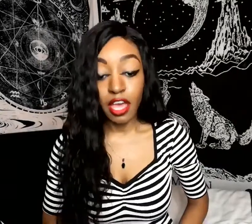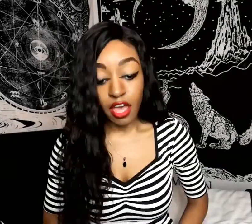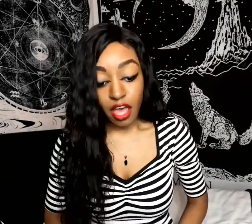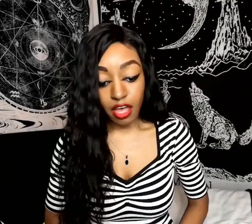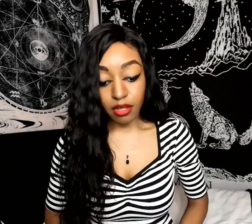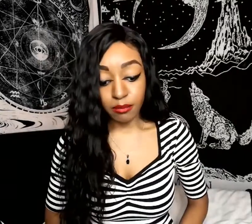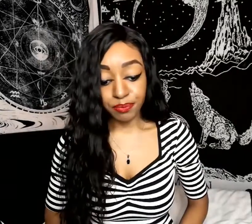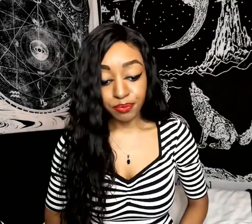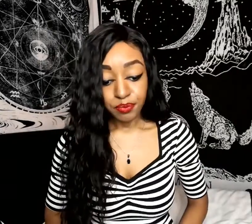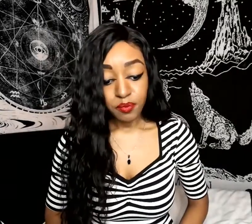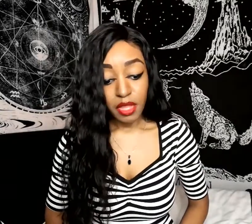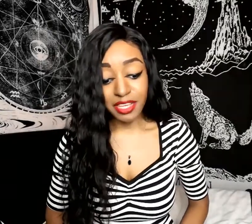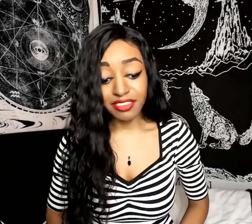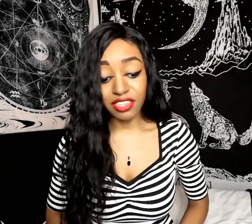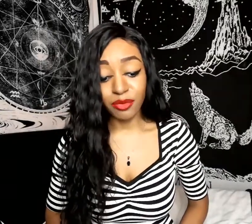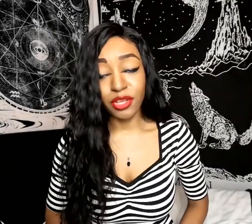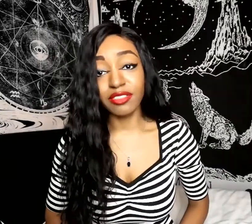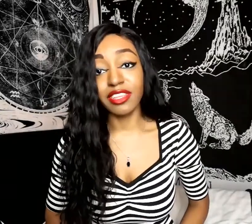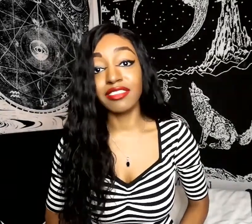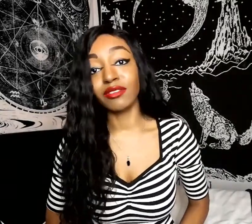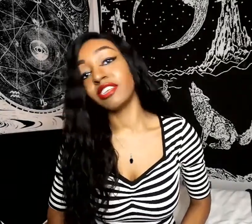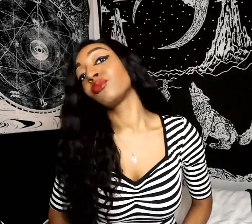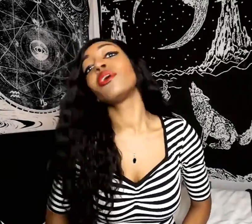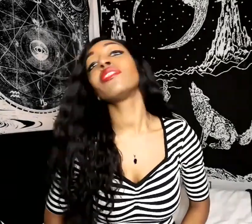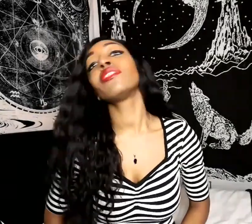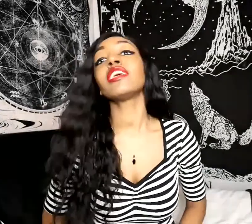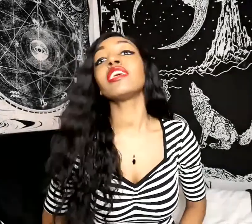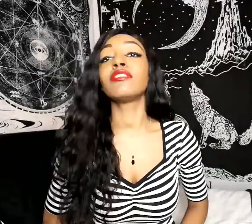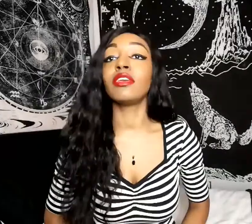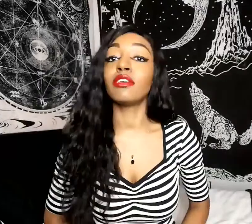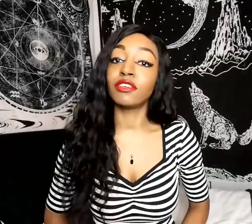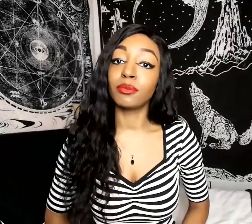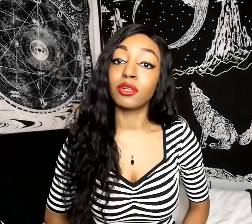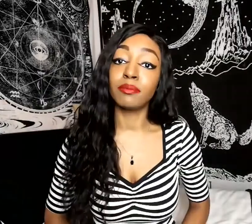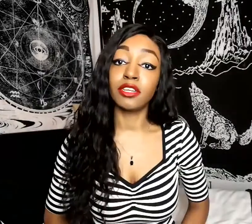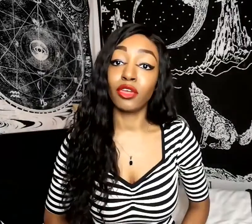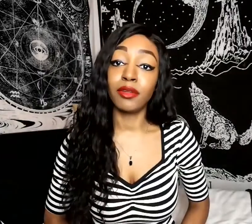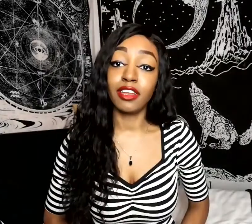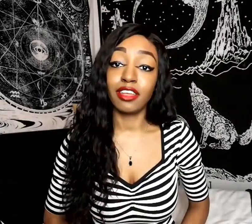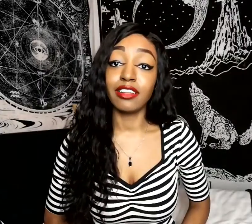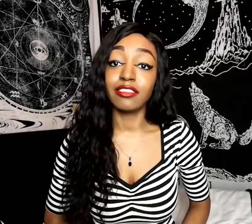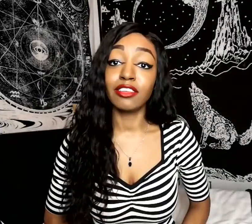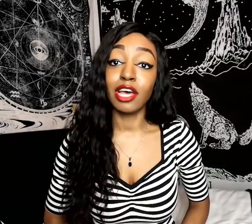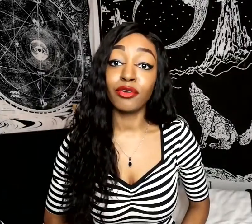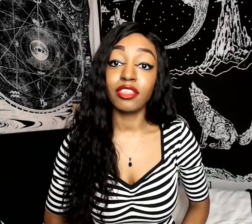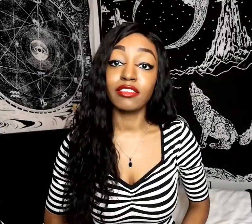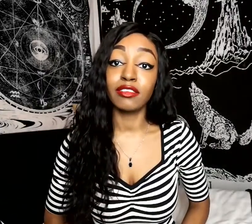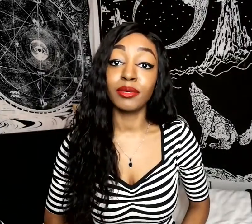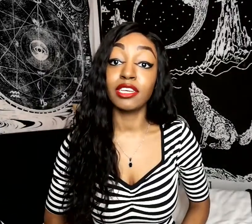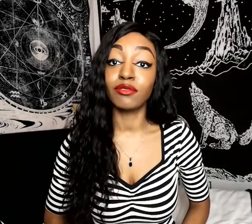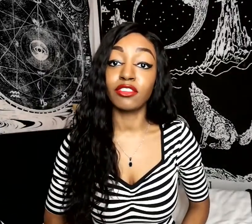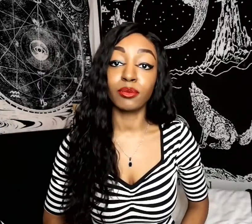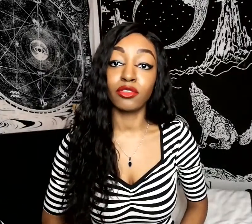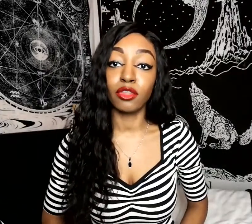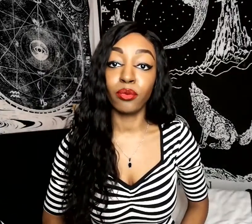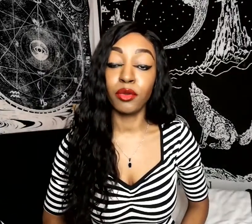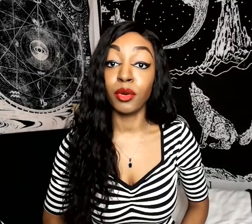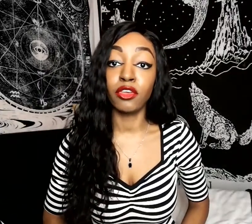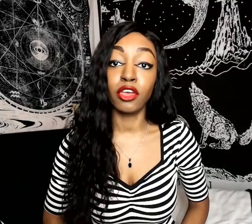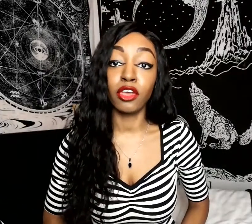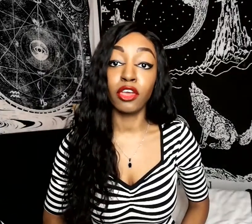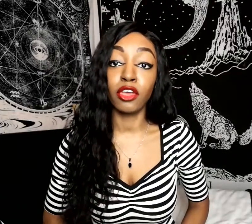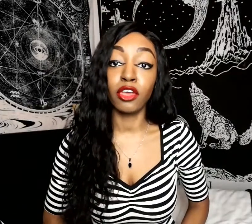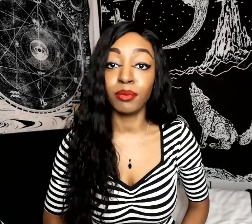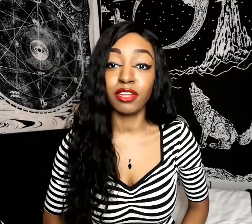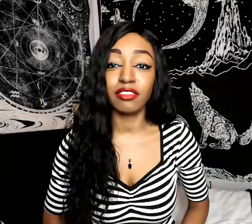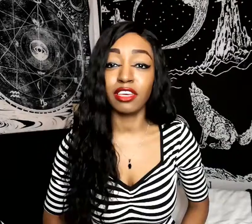community. Because when it's one thing to be visible and be discriminated against, it's another thing to be invisible to the point where